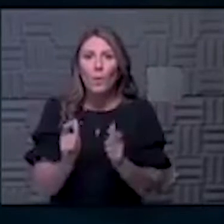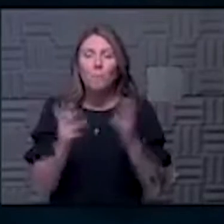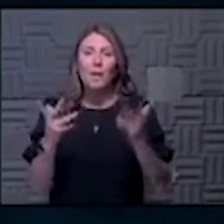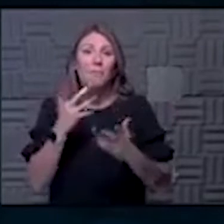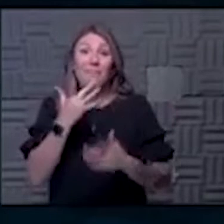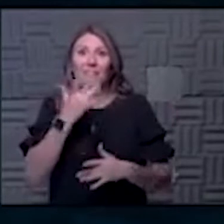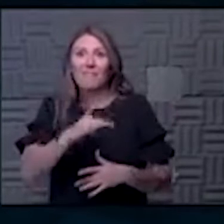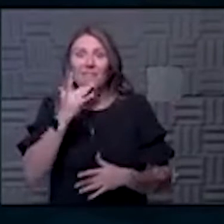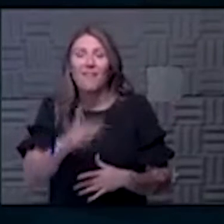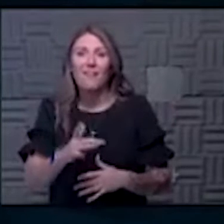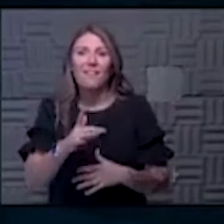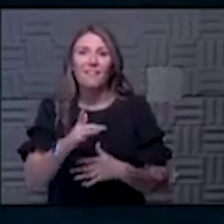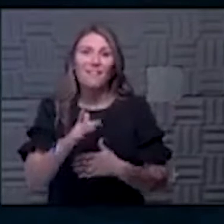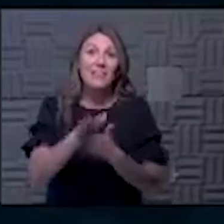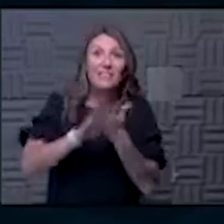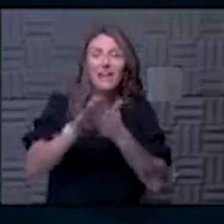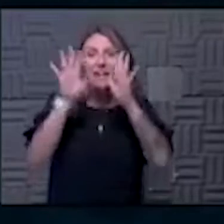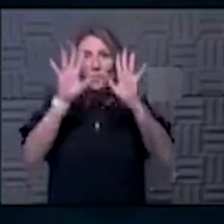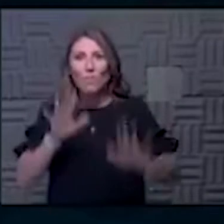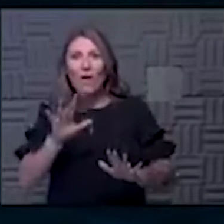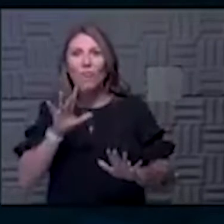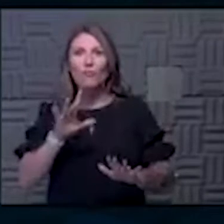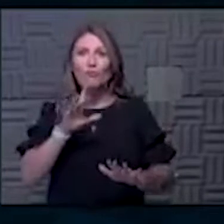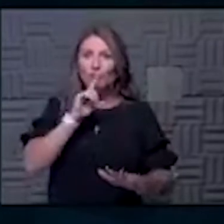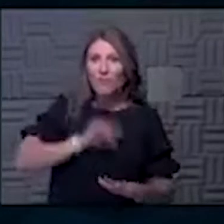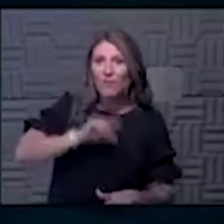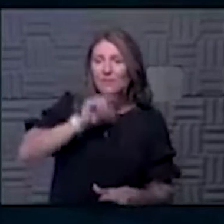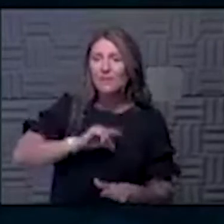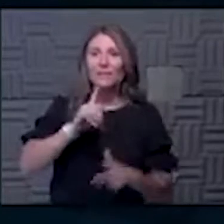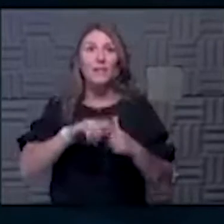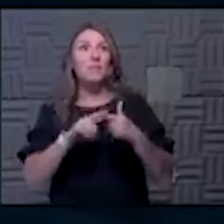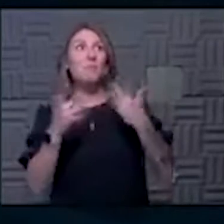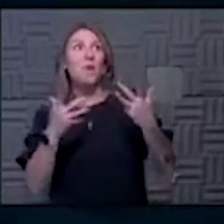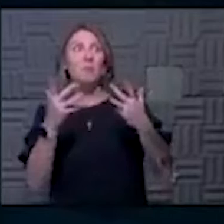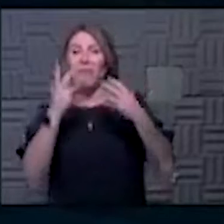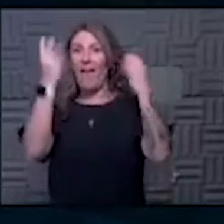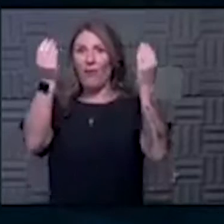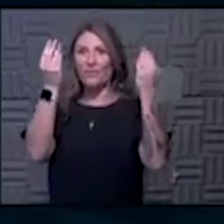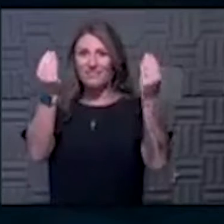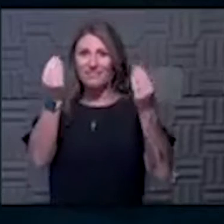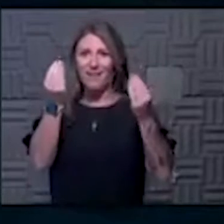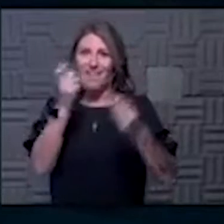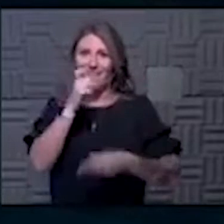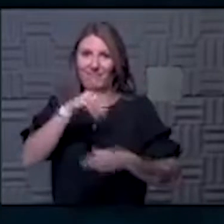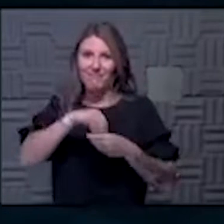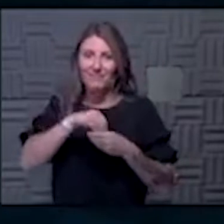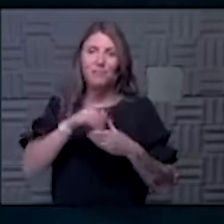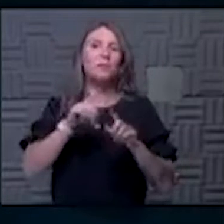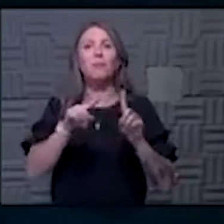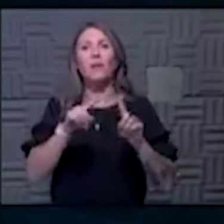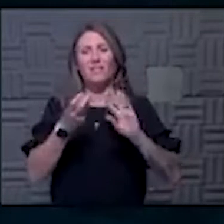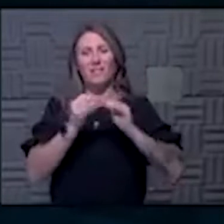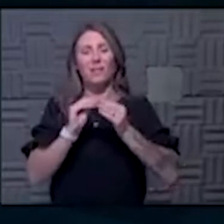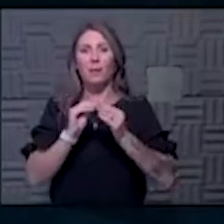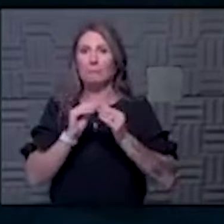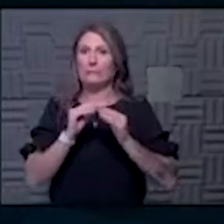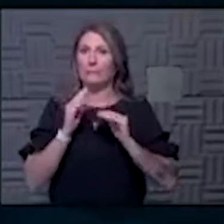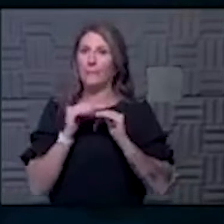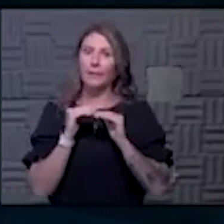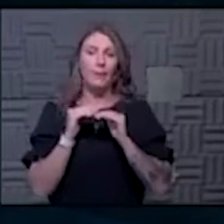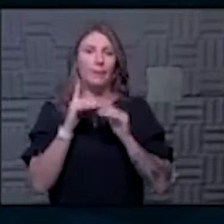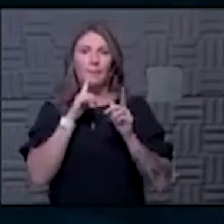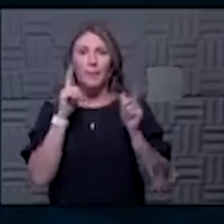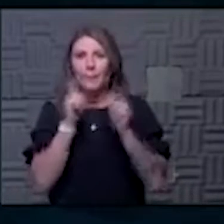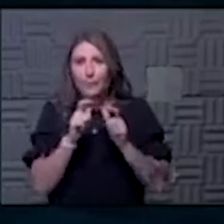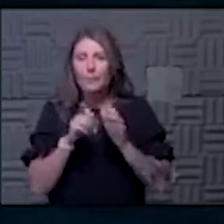on Thanksgiving and we can move some of those celebrations outdoors. But it is keeping that number to a minimum. And when you're thinking